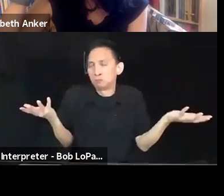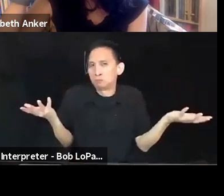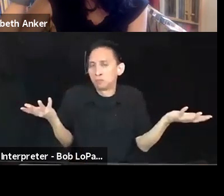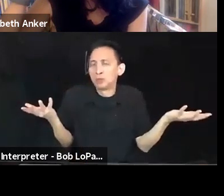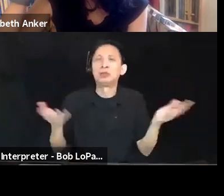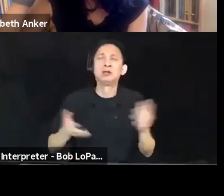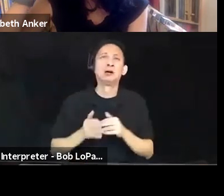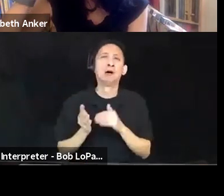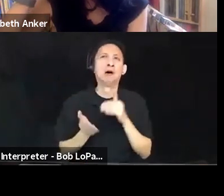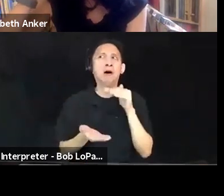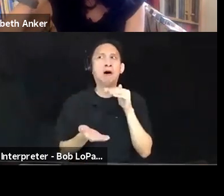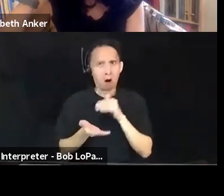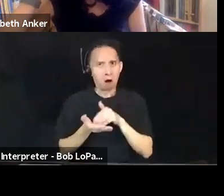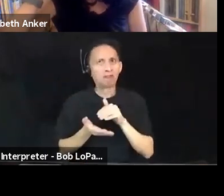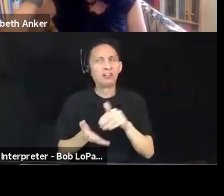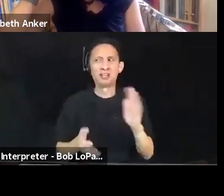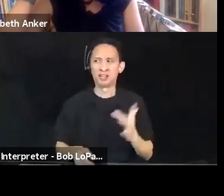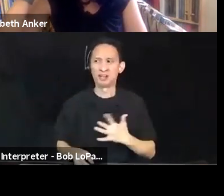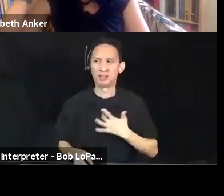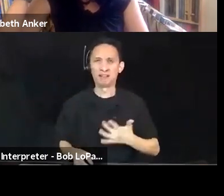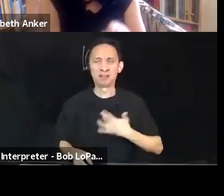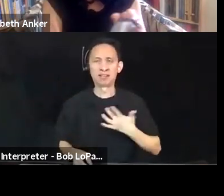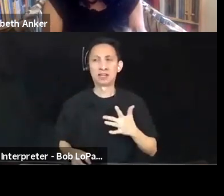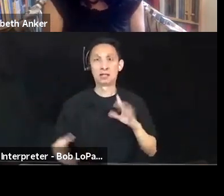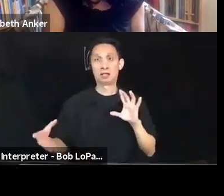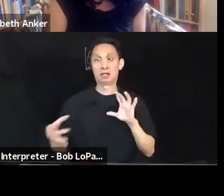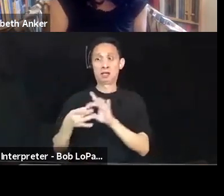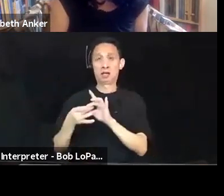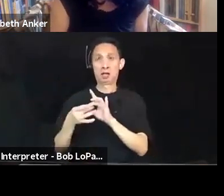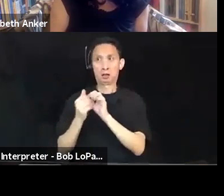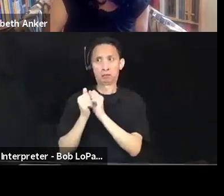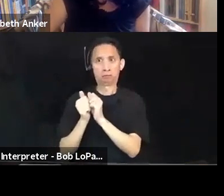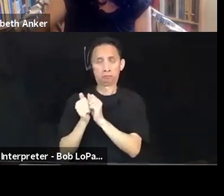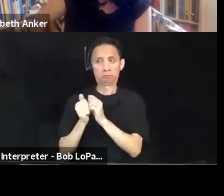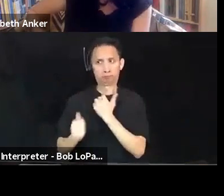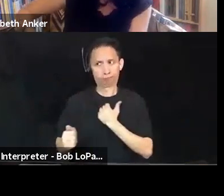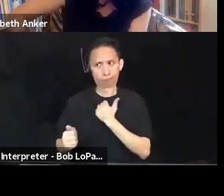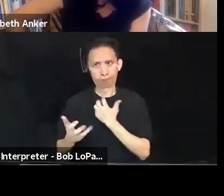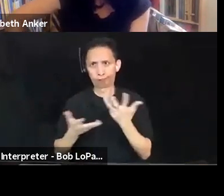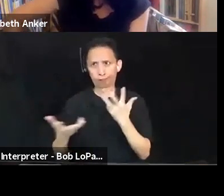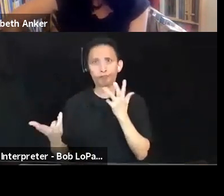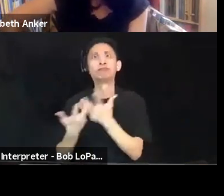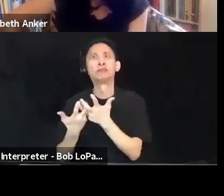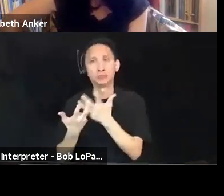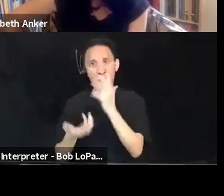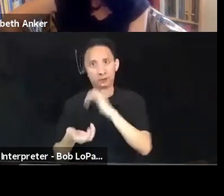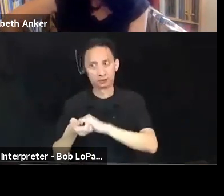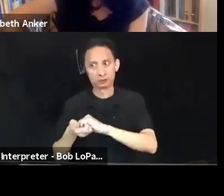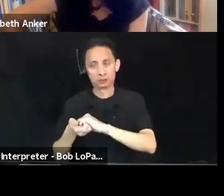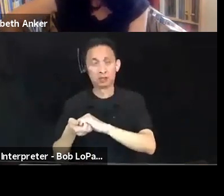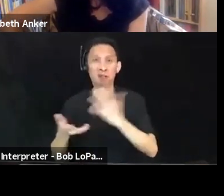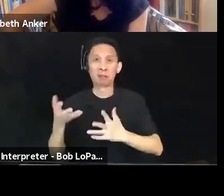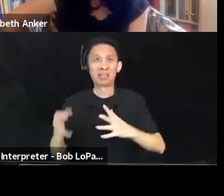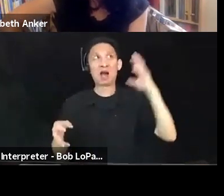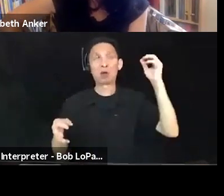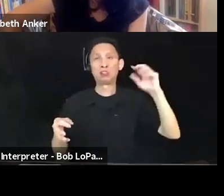very often the reconciliation is predicated on the possibility of an outsider, perhaps